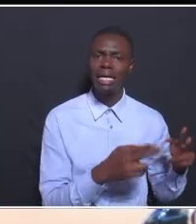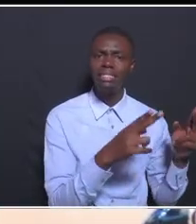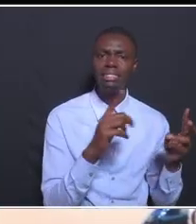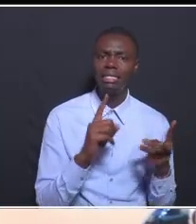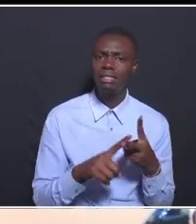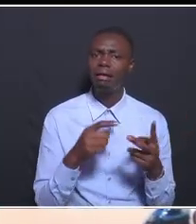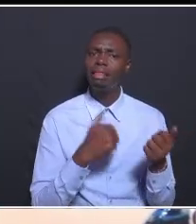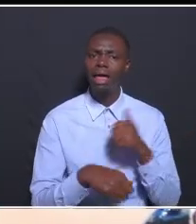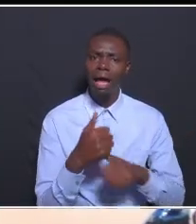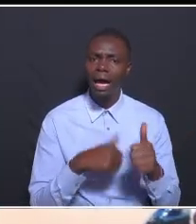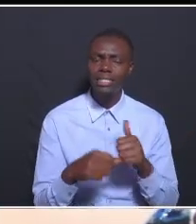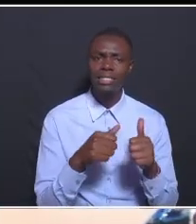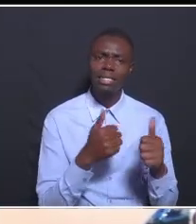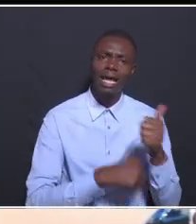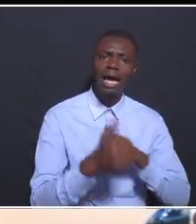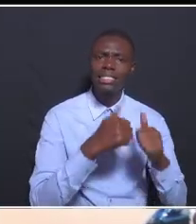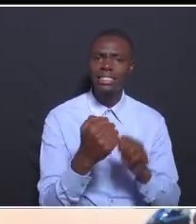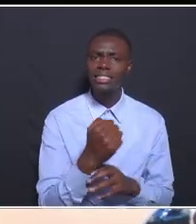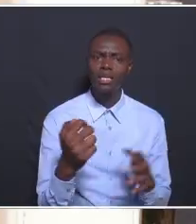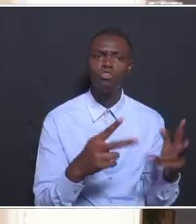art side of editing?